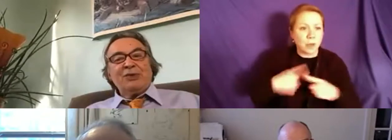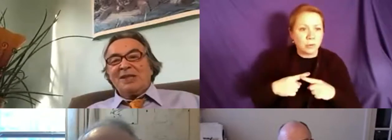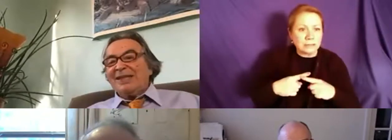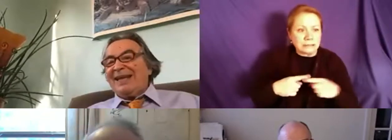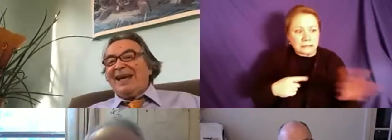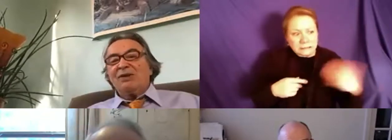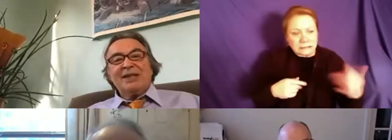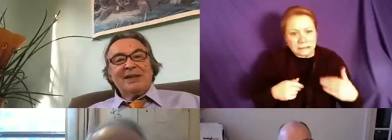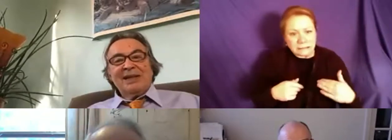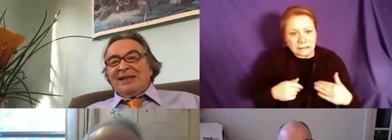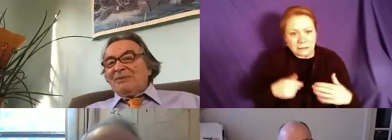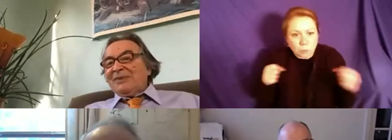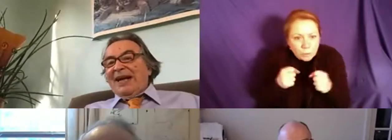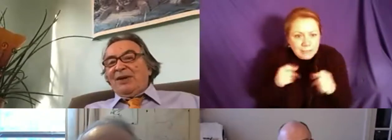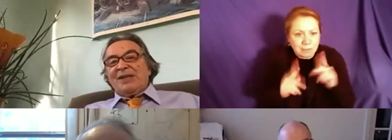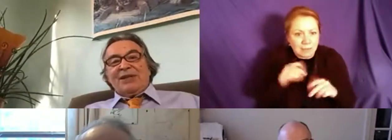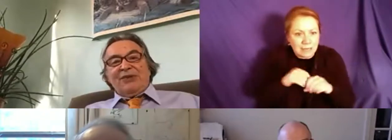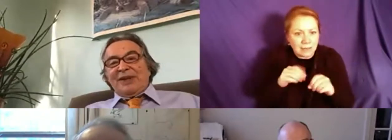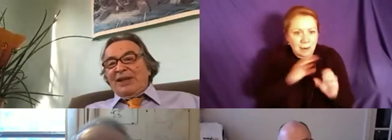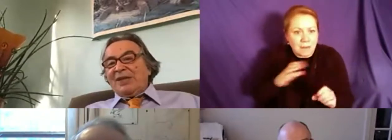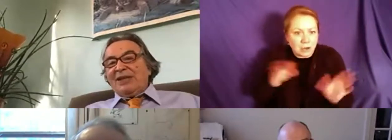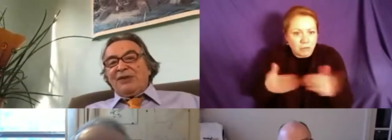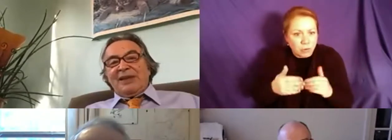committee rooms in the state house. And